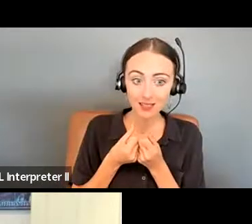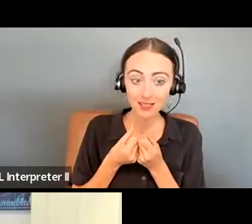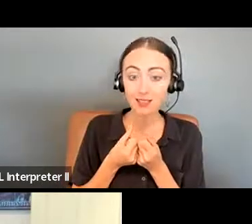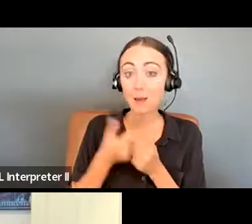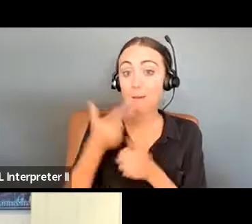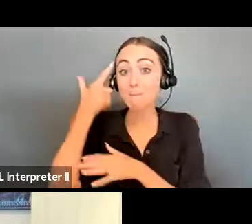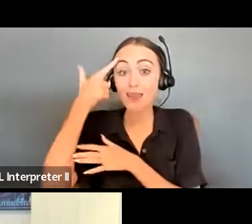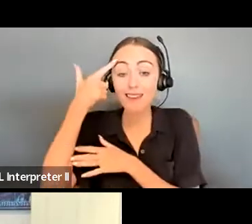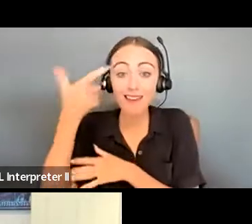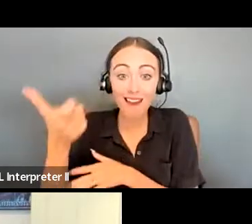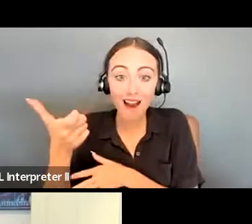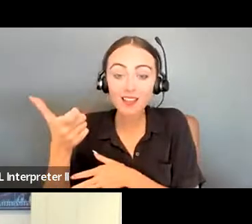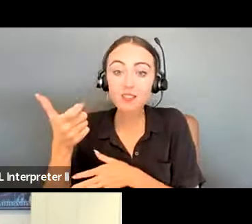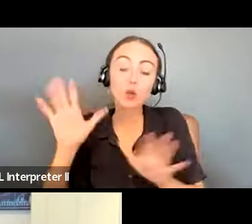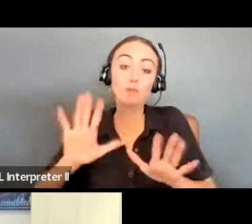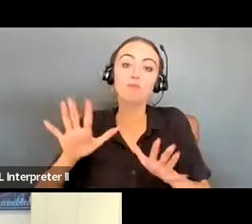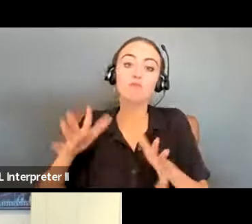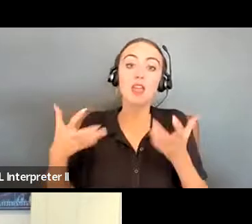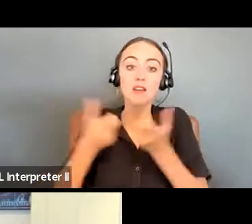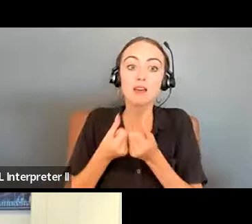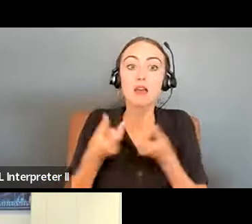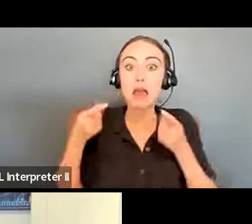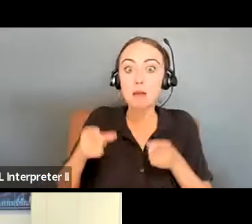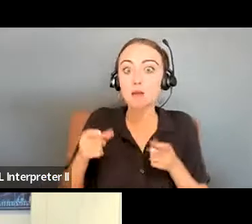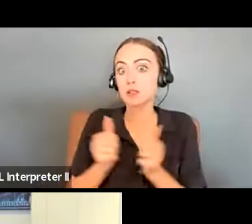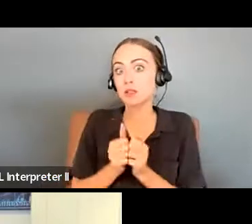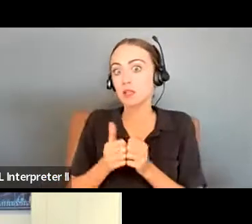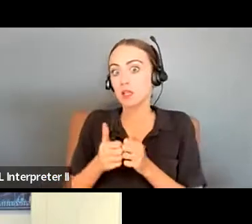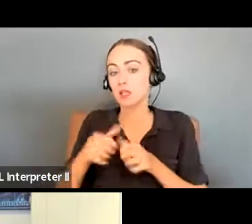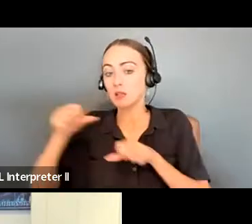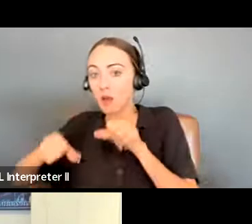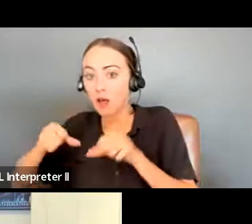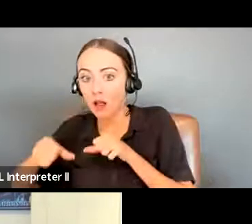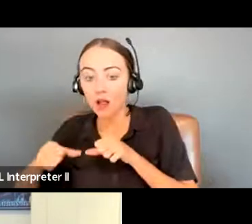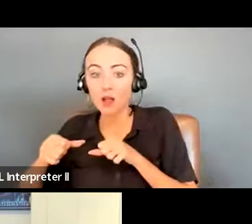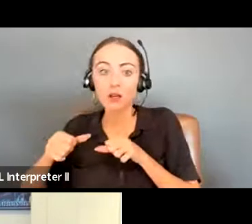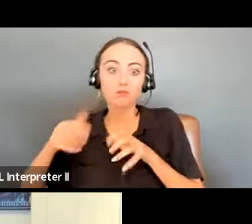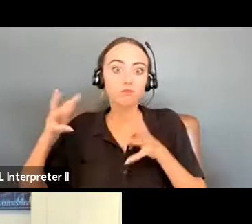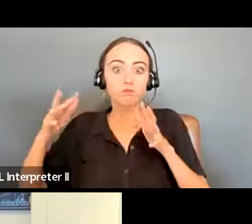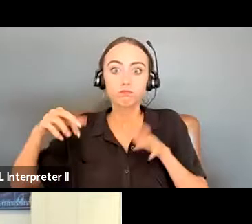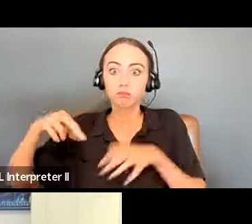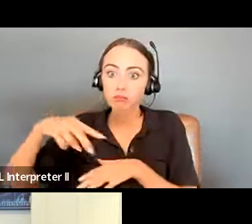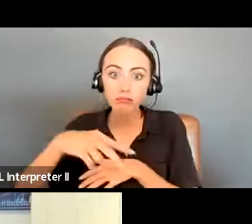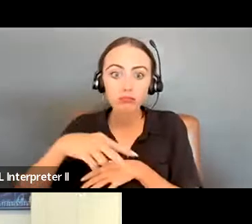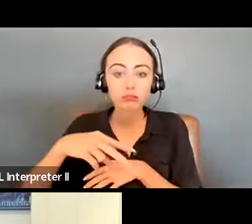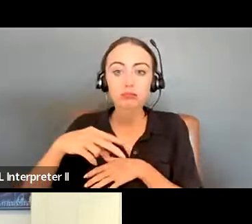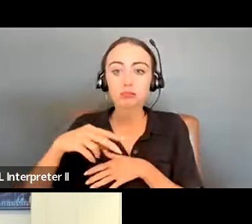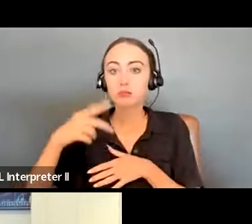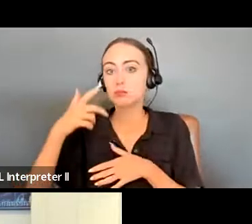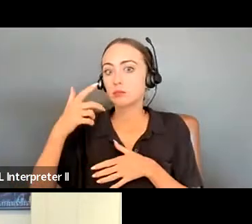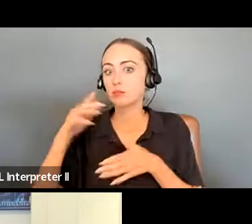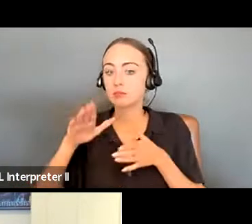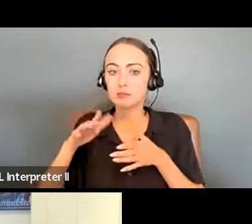resulted in fatalities with pedestrians or bicyclists or injuries?